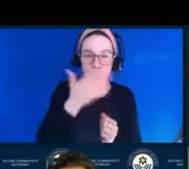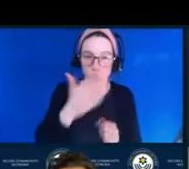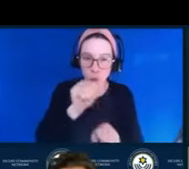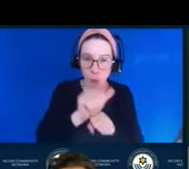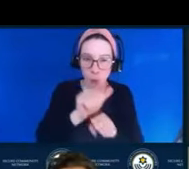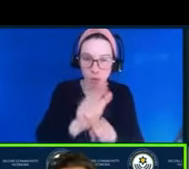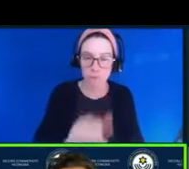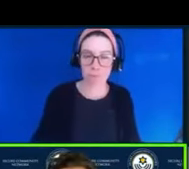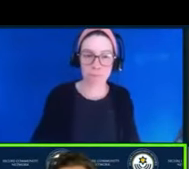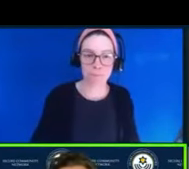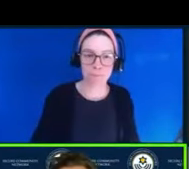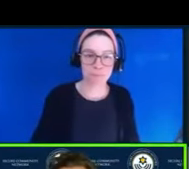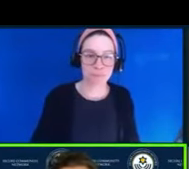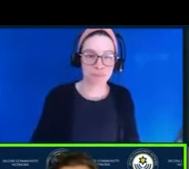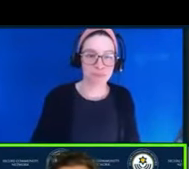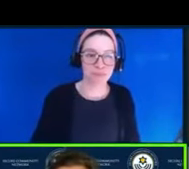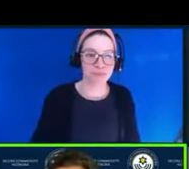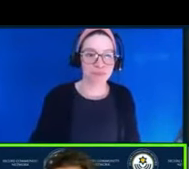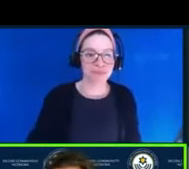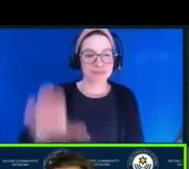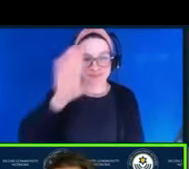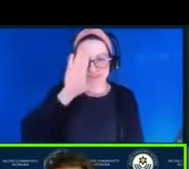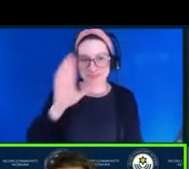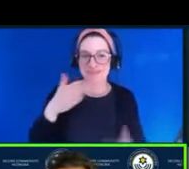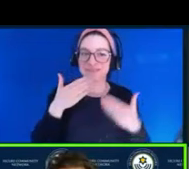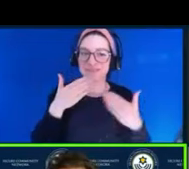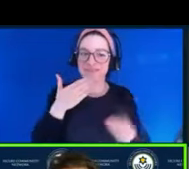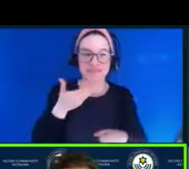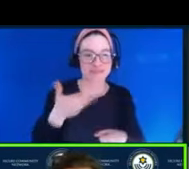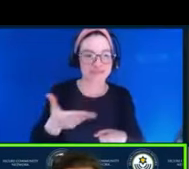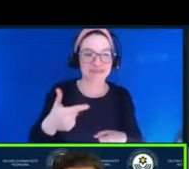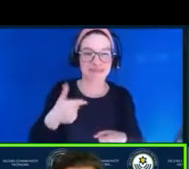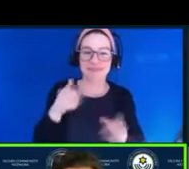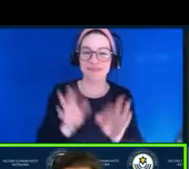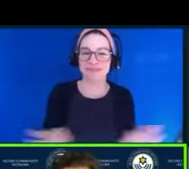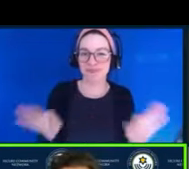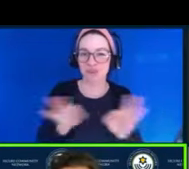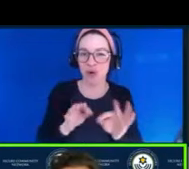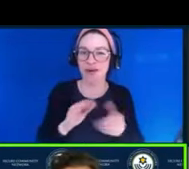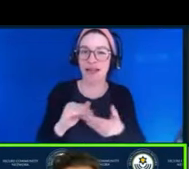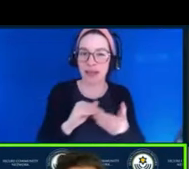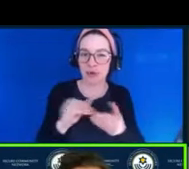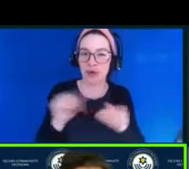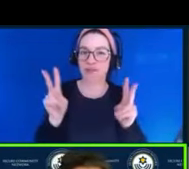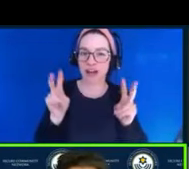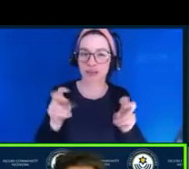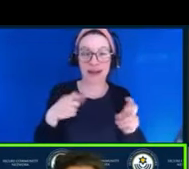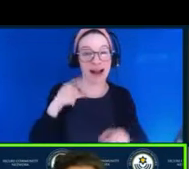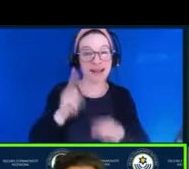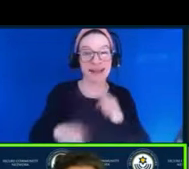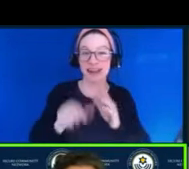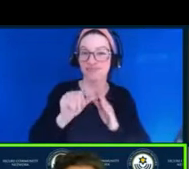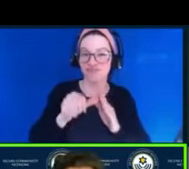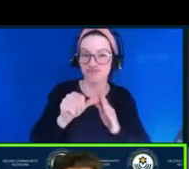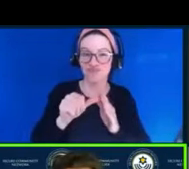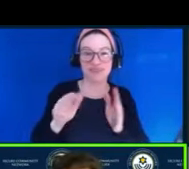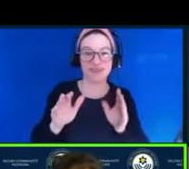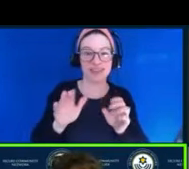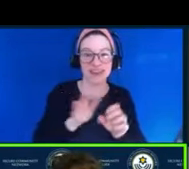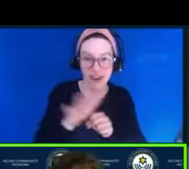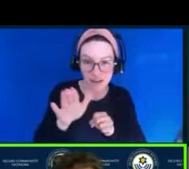are doing there? Hi. Thanks, Nicole. Thanks for having me on such an important collaborative topic. I can't echo enough of what has just